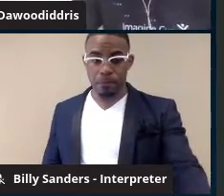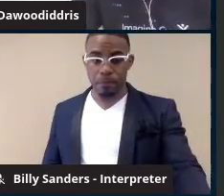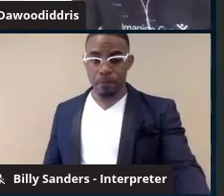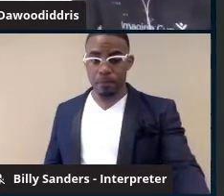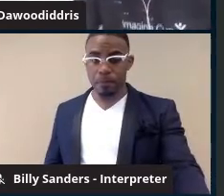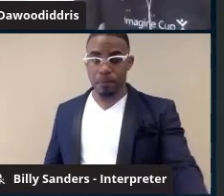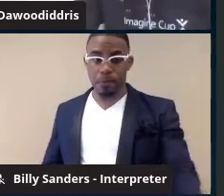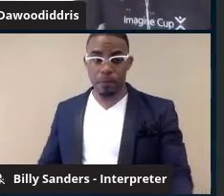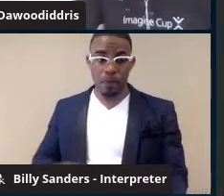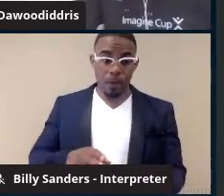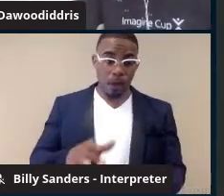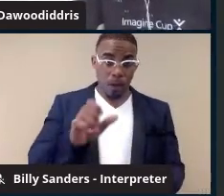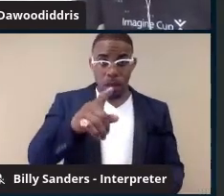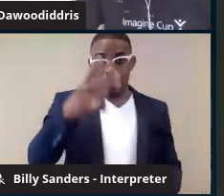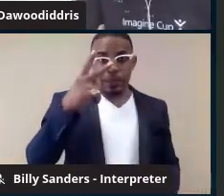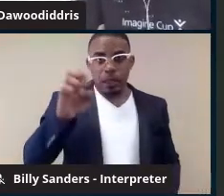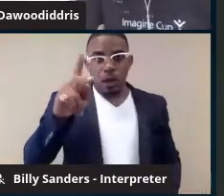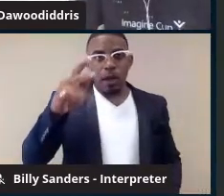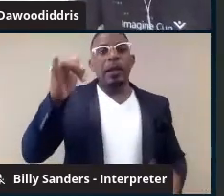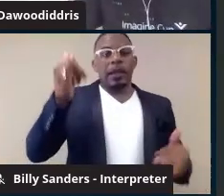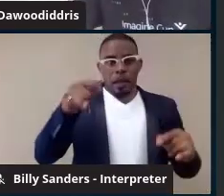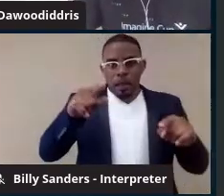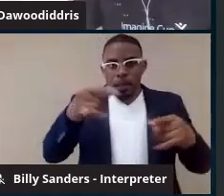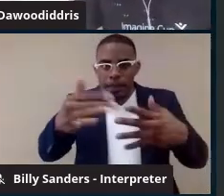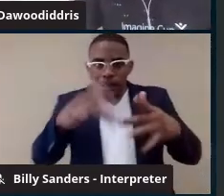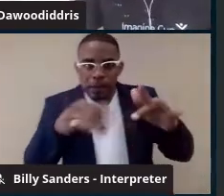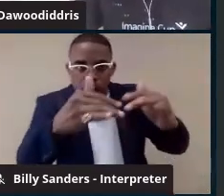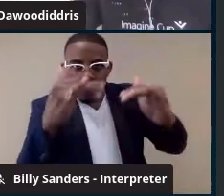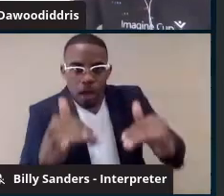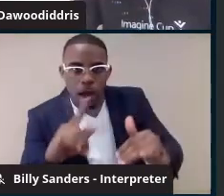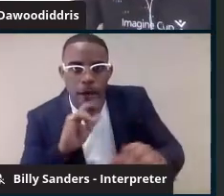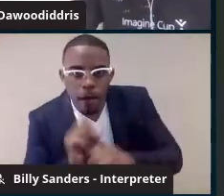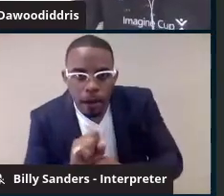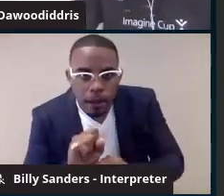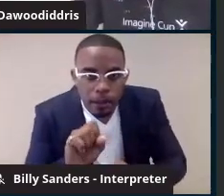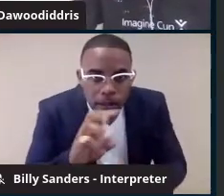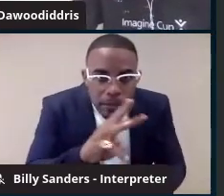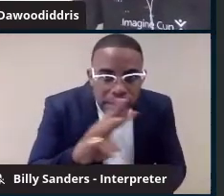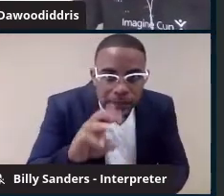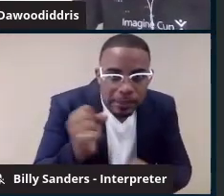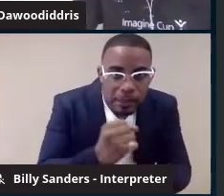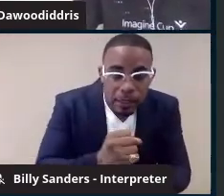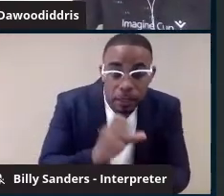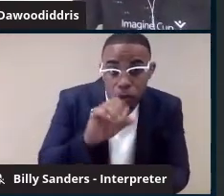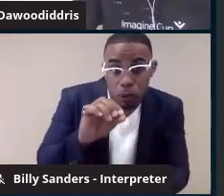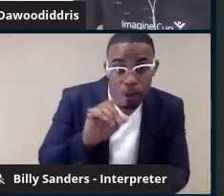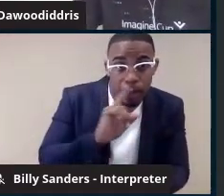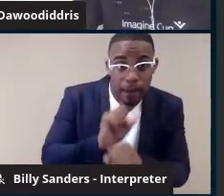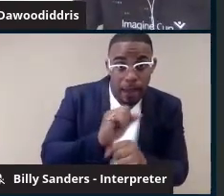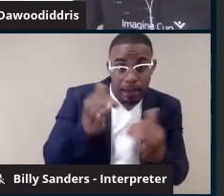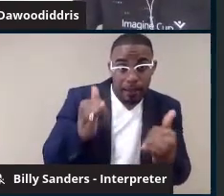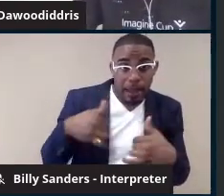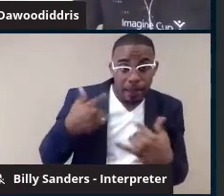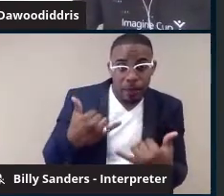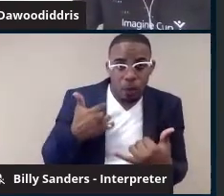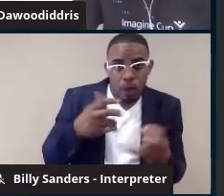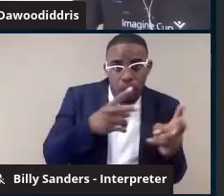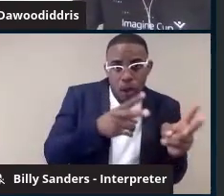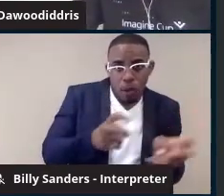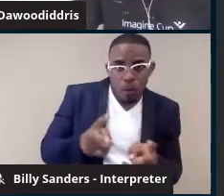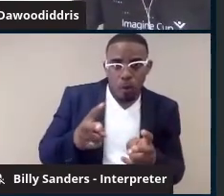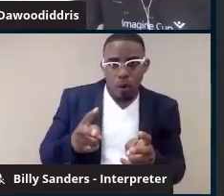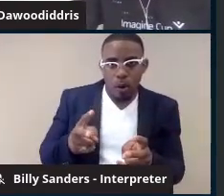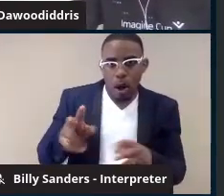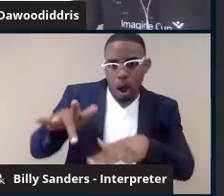3000. Okay. So this is actually giving us a good start. So as of now, we can pull in, we can go